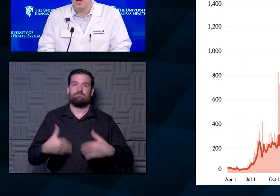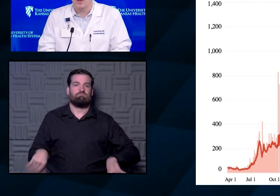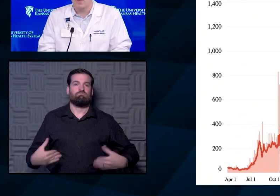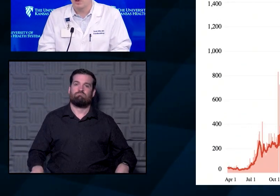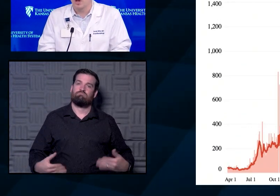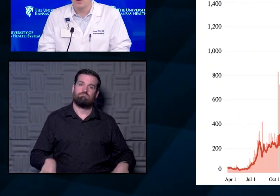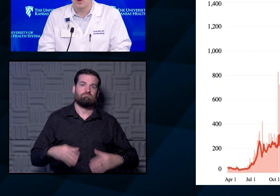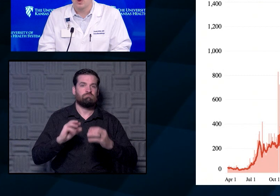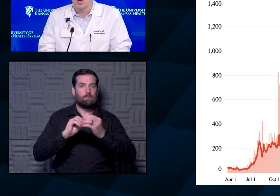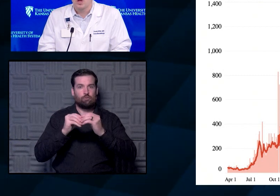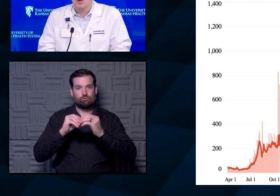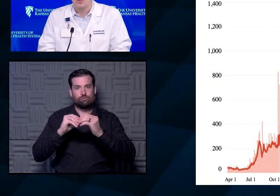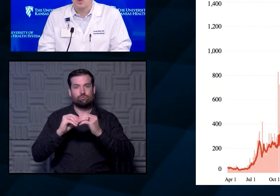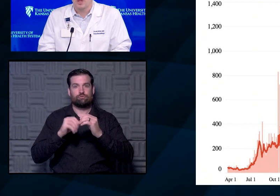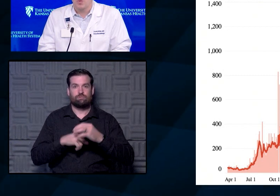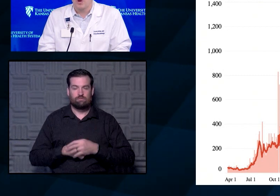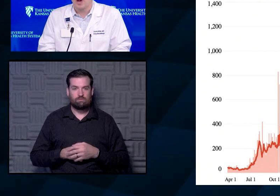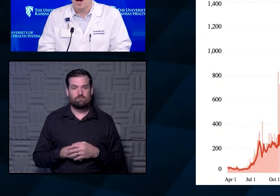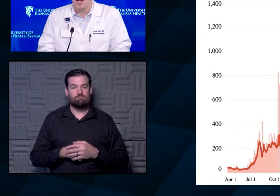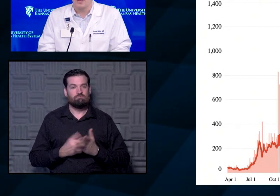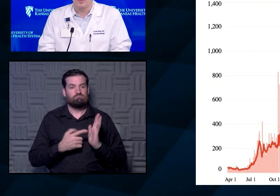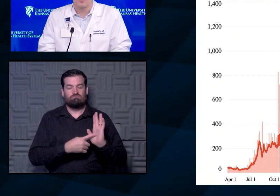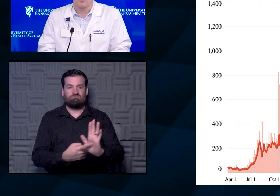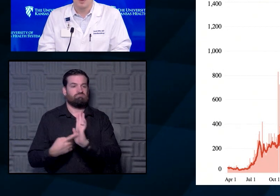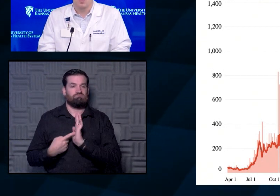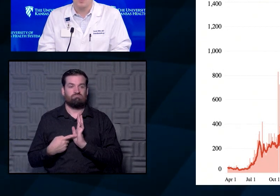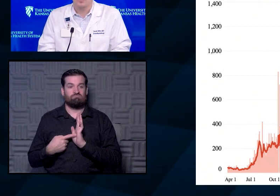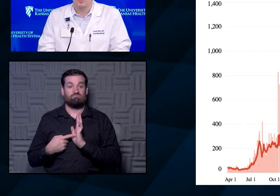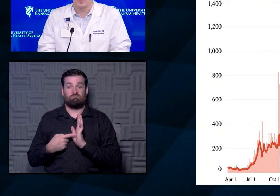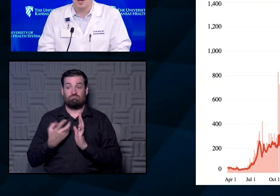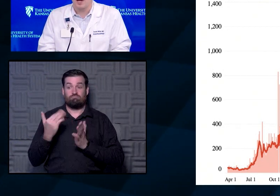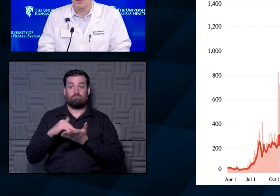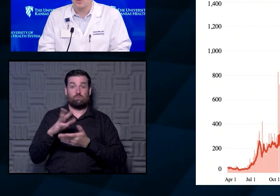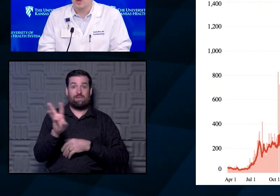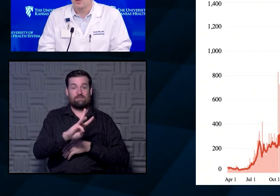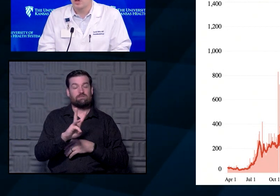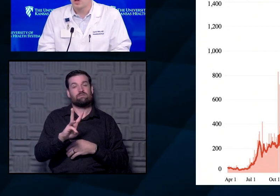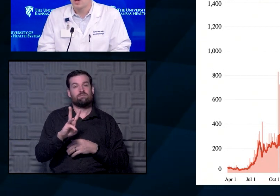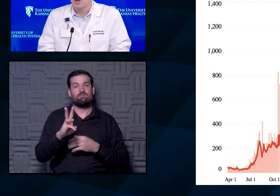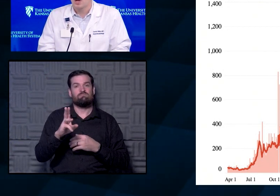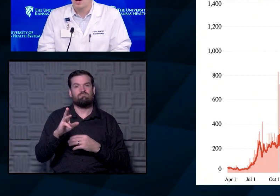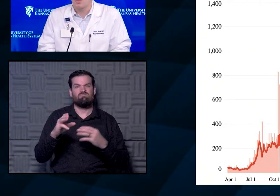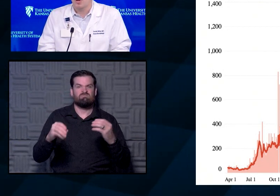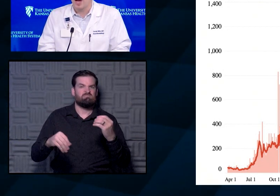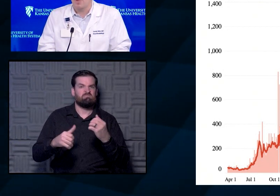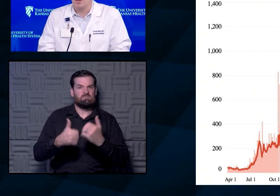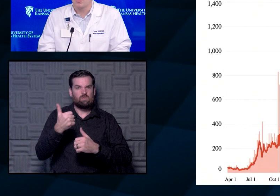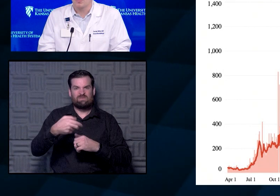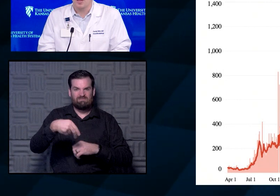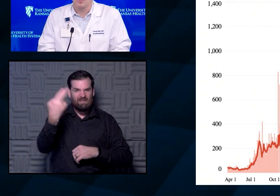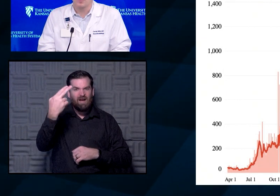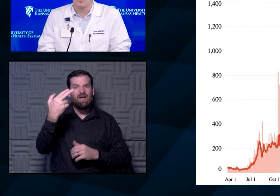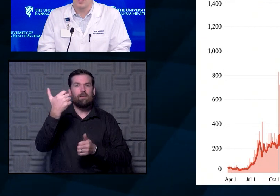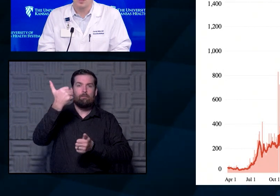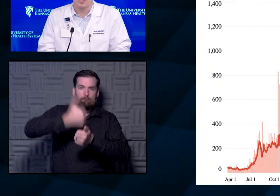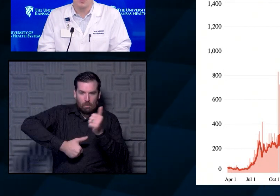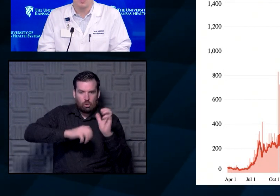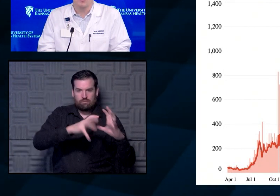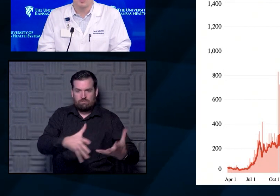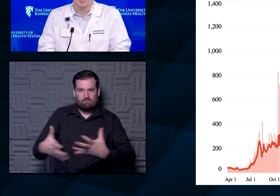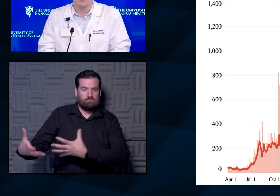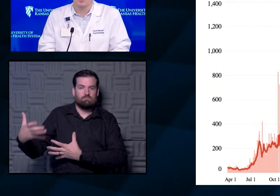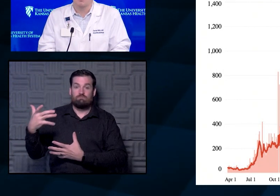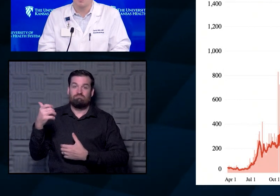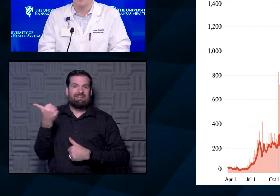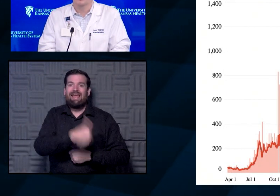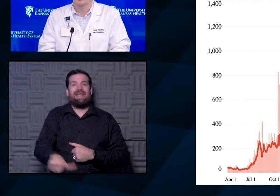numbers, definitely also showing that we are the highest as the Midwest. We are the highest region per capita number of cases of any